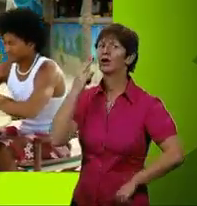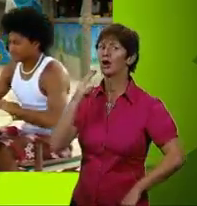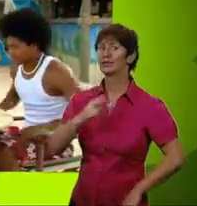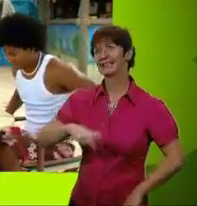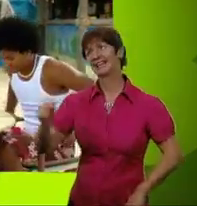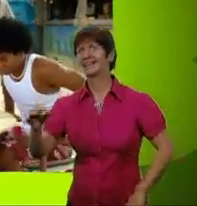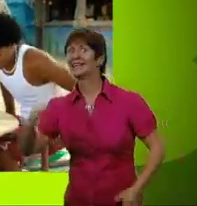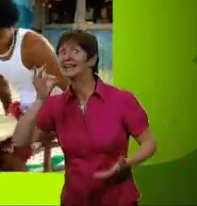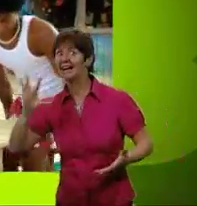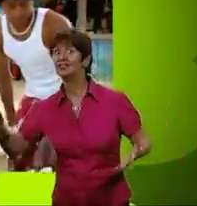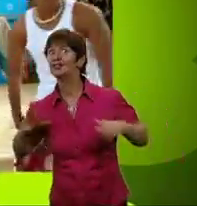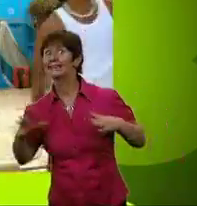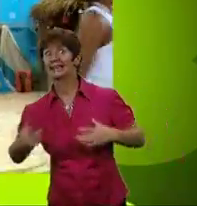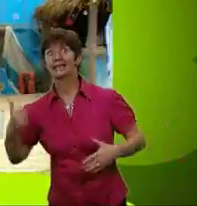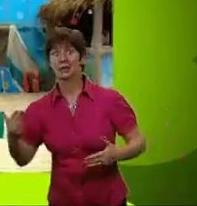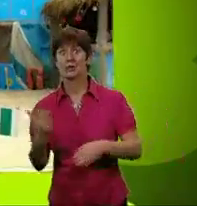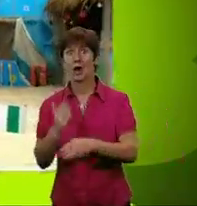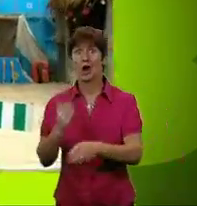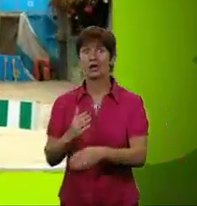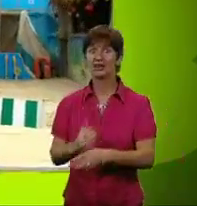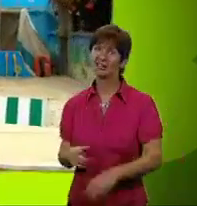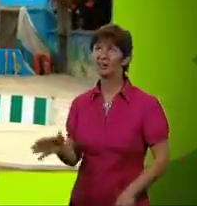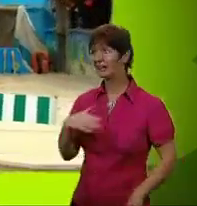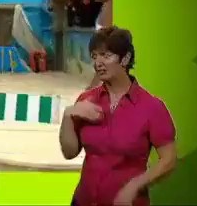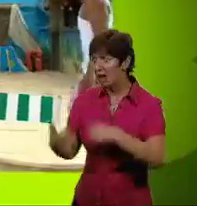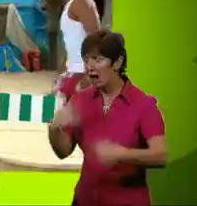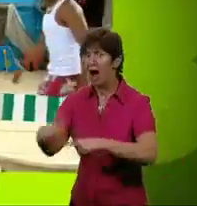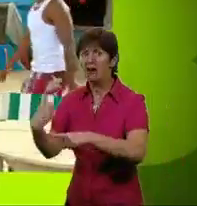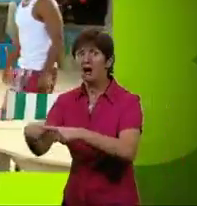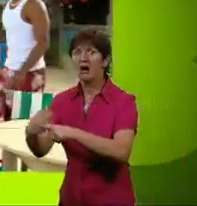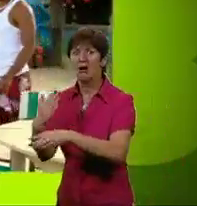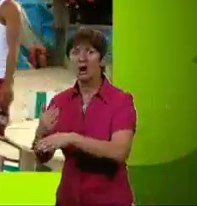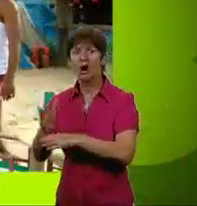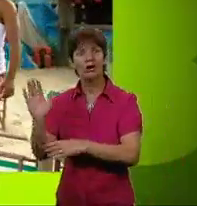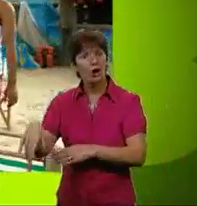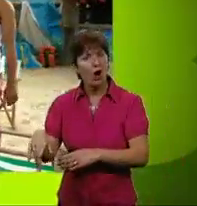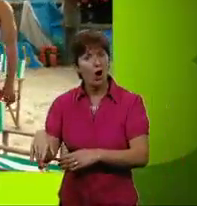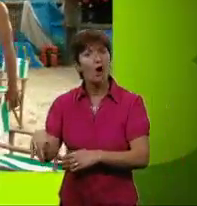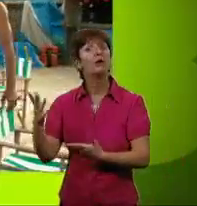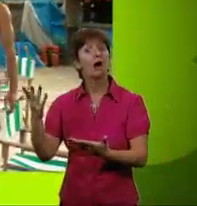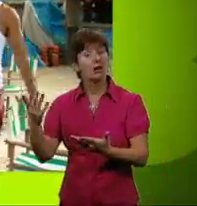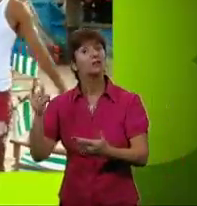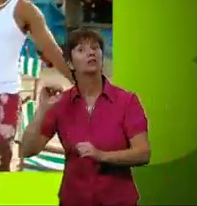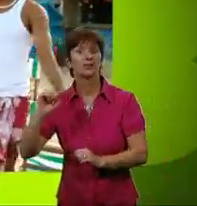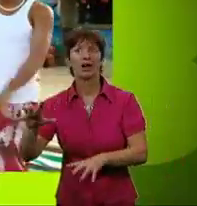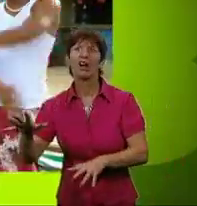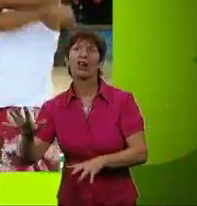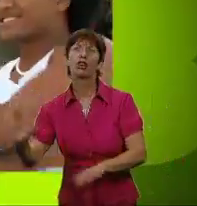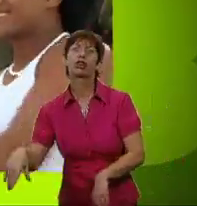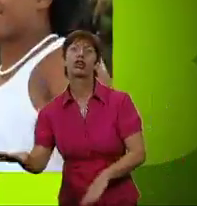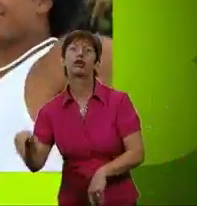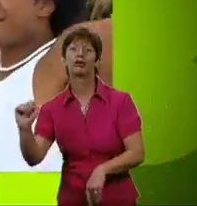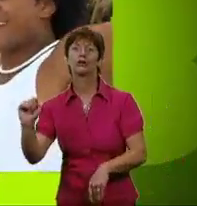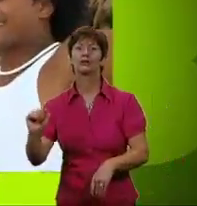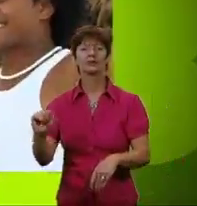Yep, but we don't all work on fast forward. No, freeze frame's more your thing. You gotta go with the flow, Megan, and the island flow